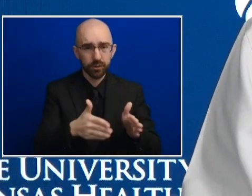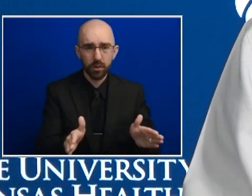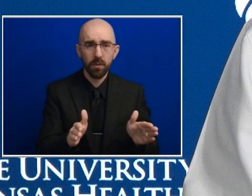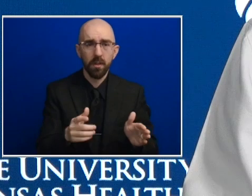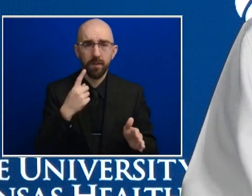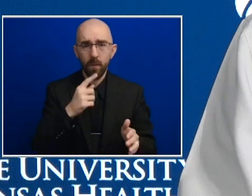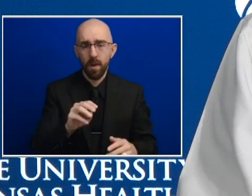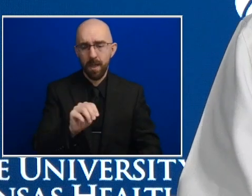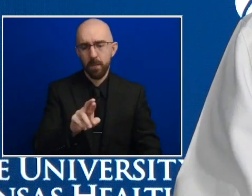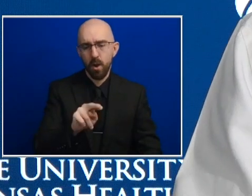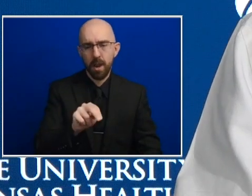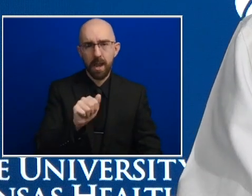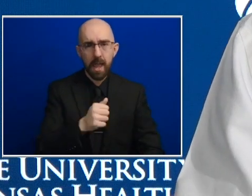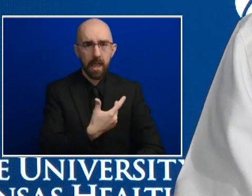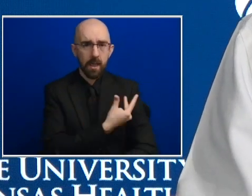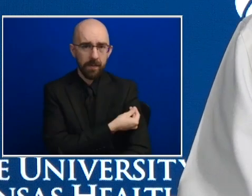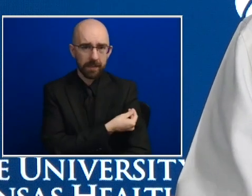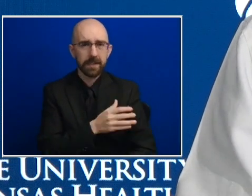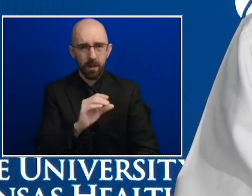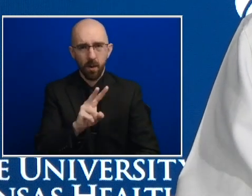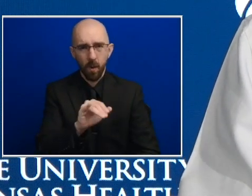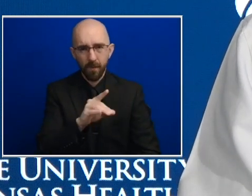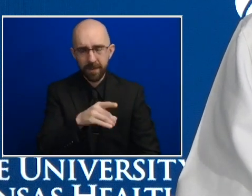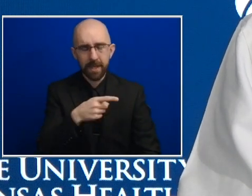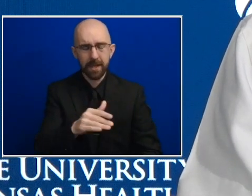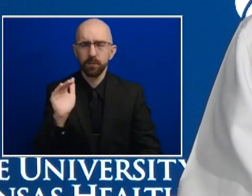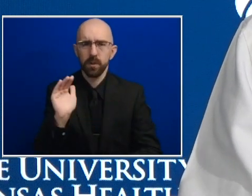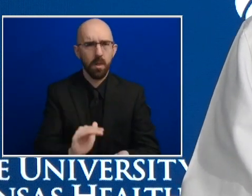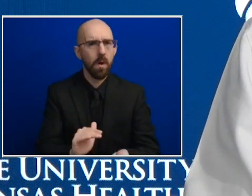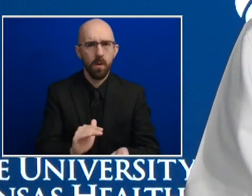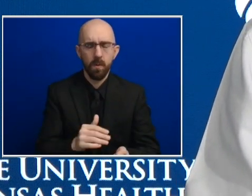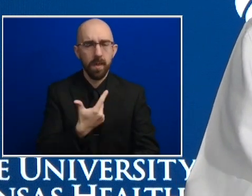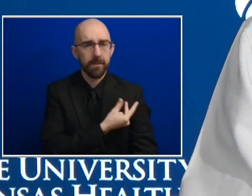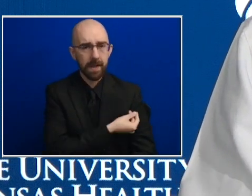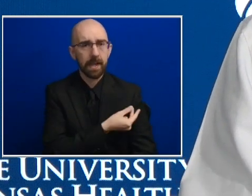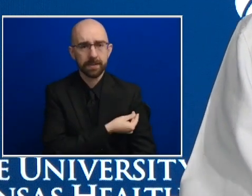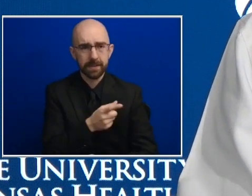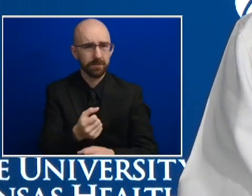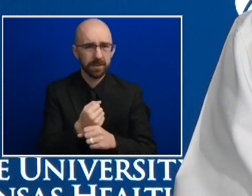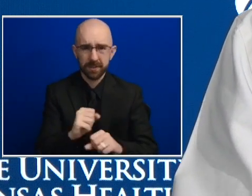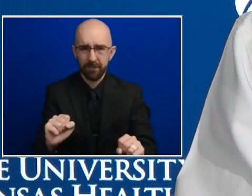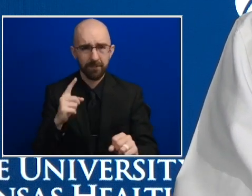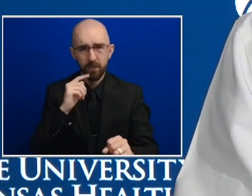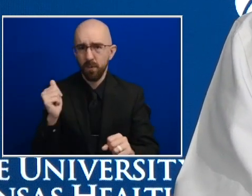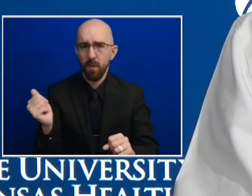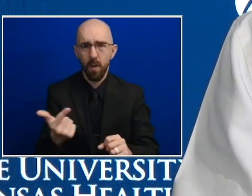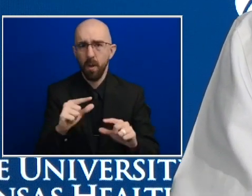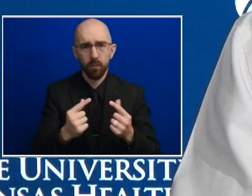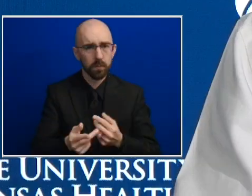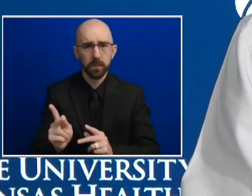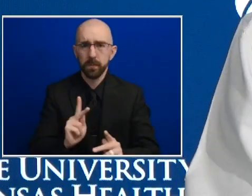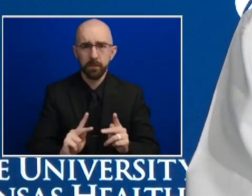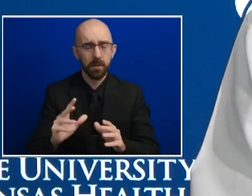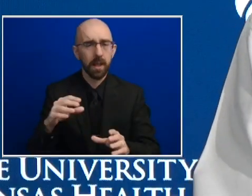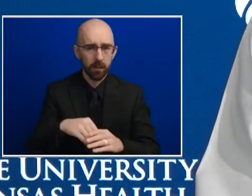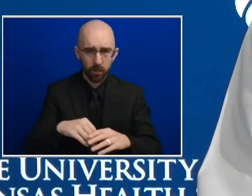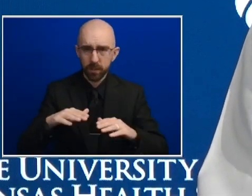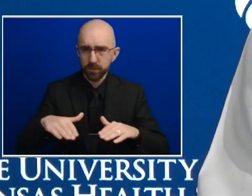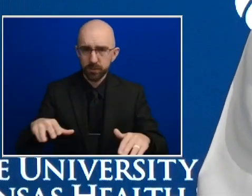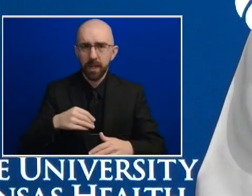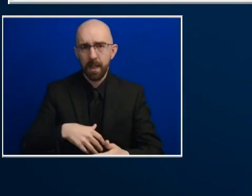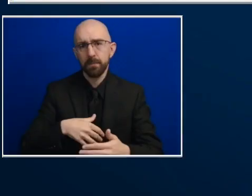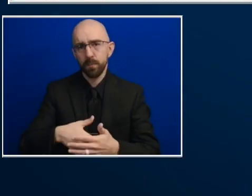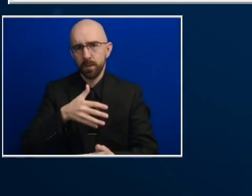COVID vaccines was extremely low. The vaccine was extremely safe for all populations, including children and pregnant women as